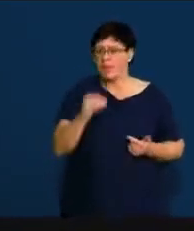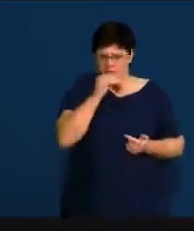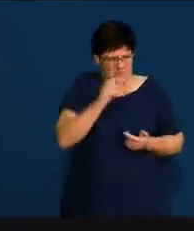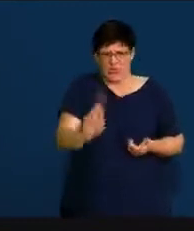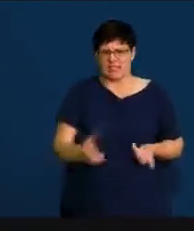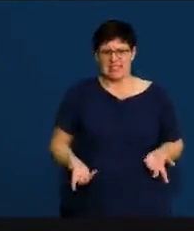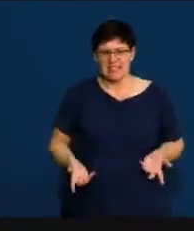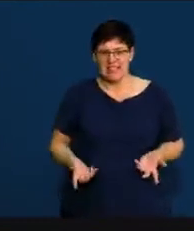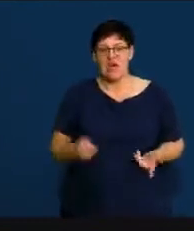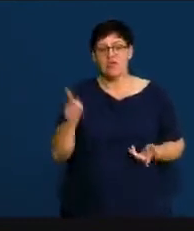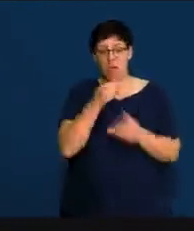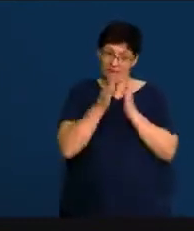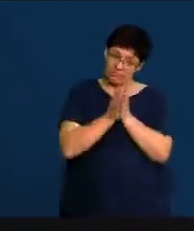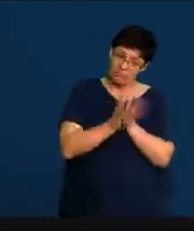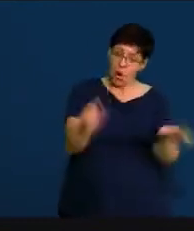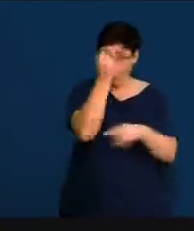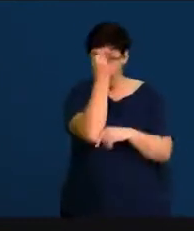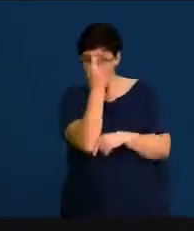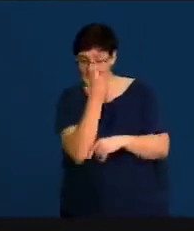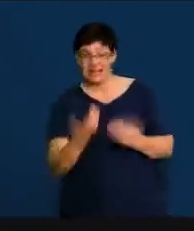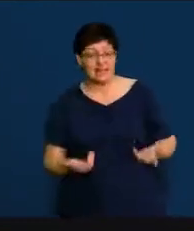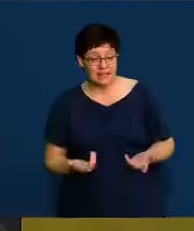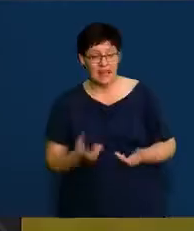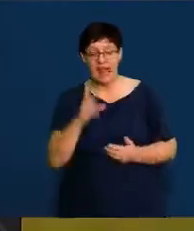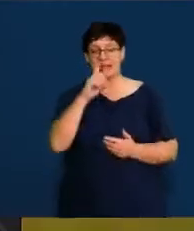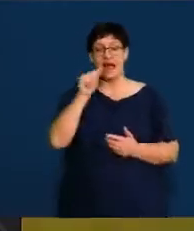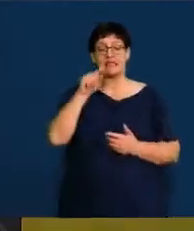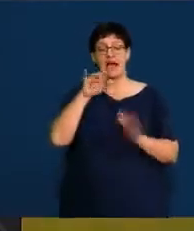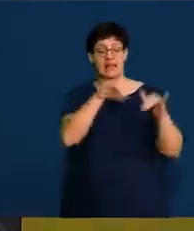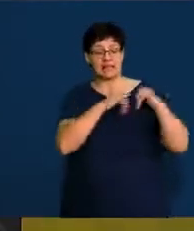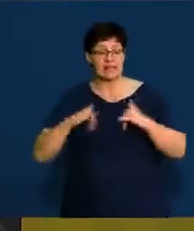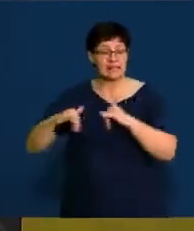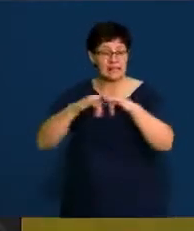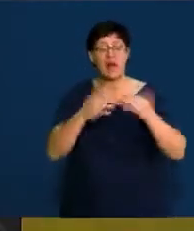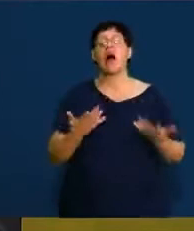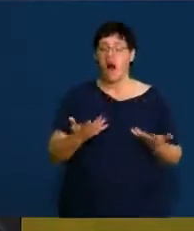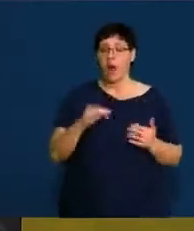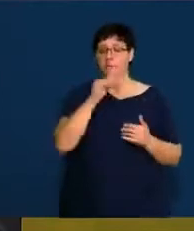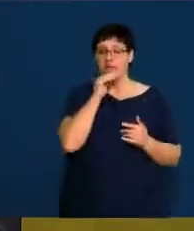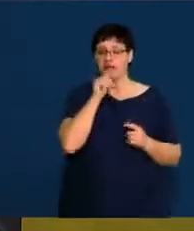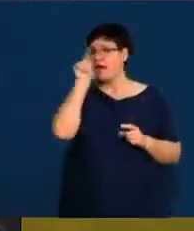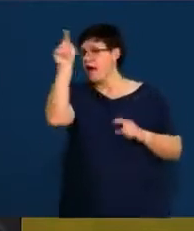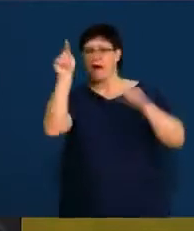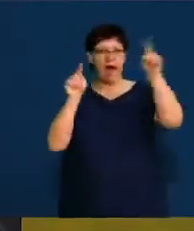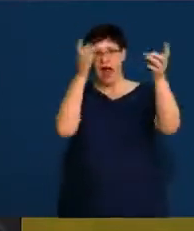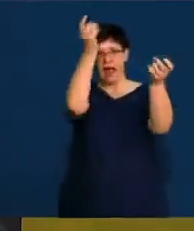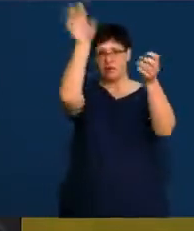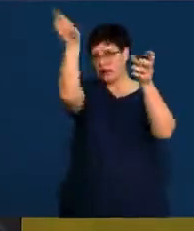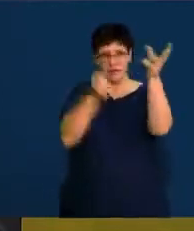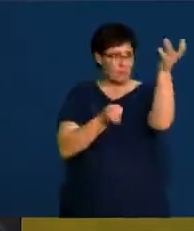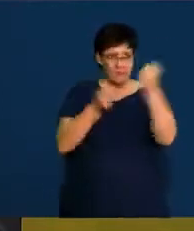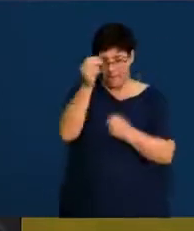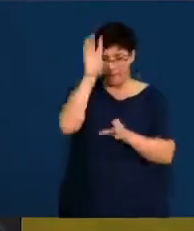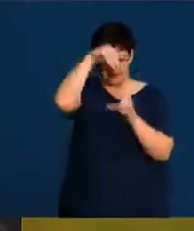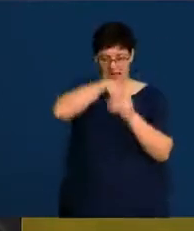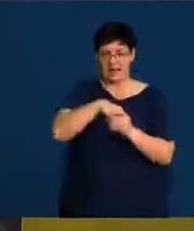guys, for you to get a broader understanding is that data standardization brings together different types of information into